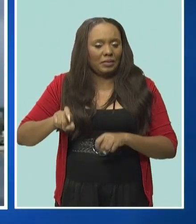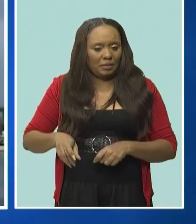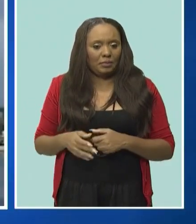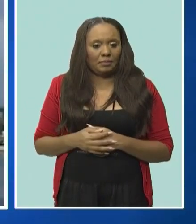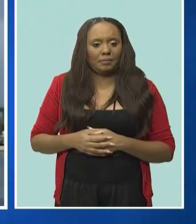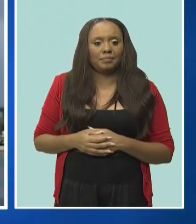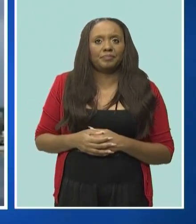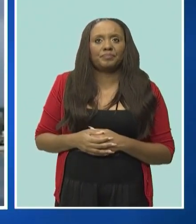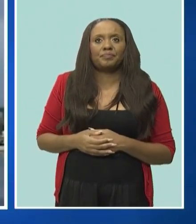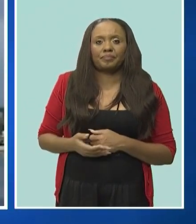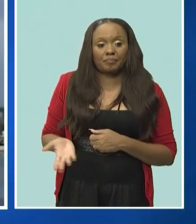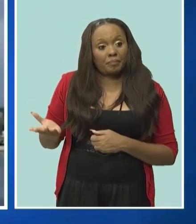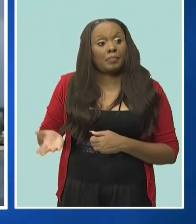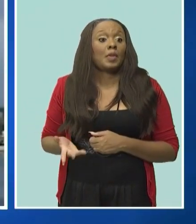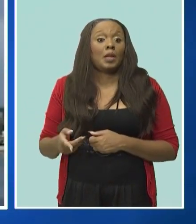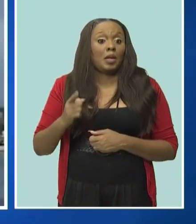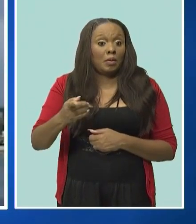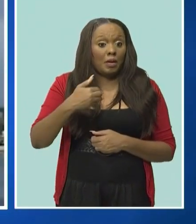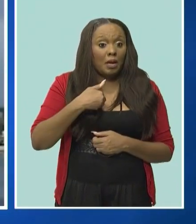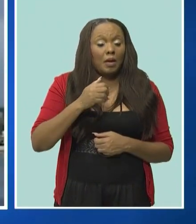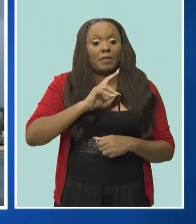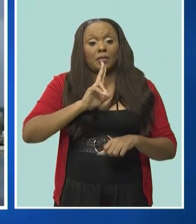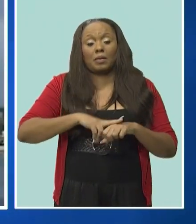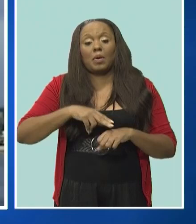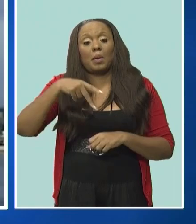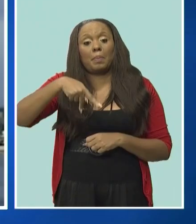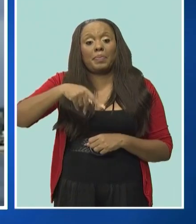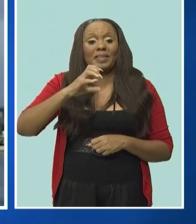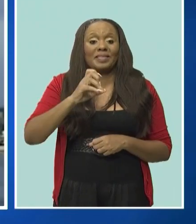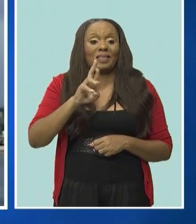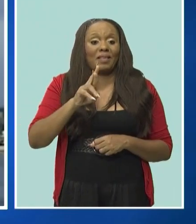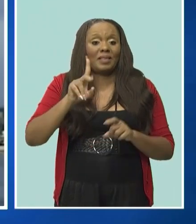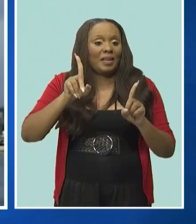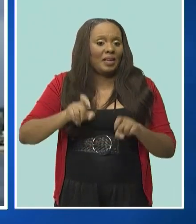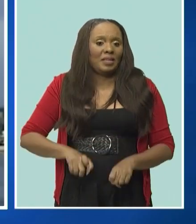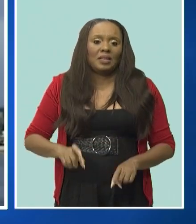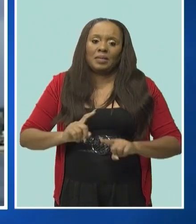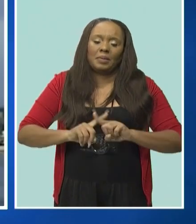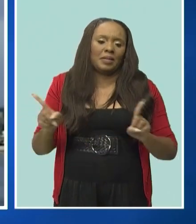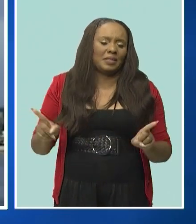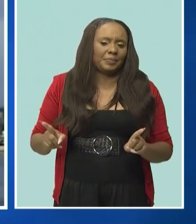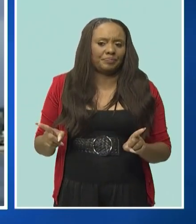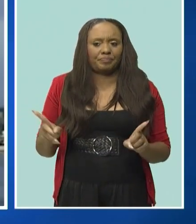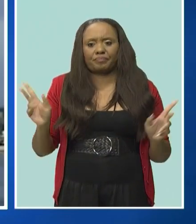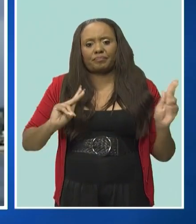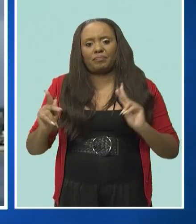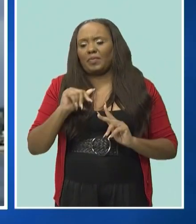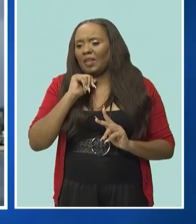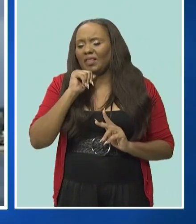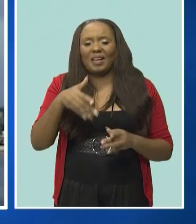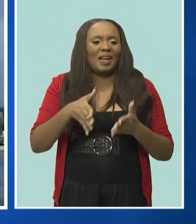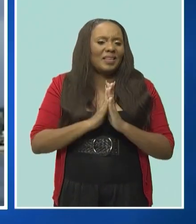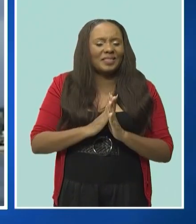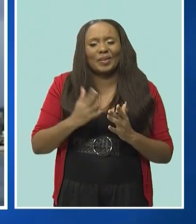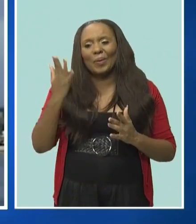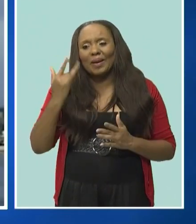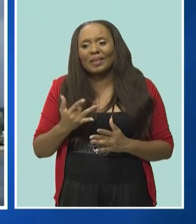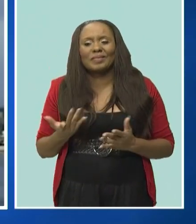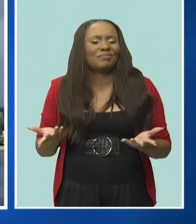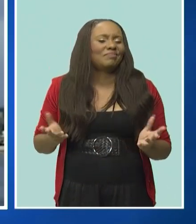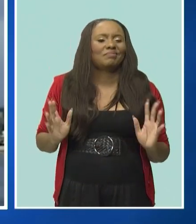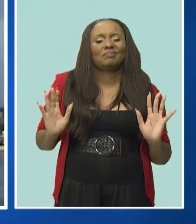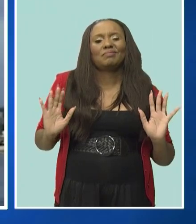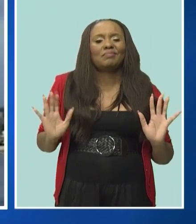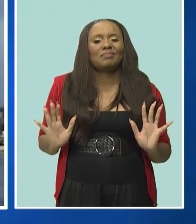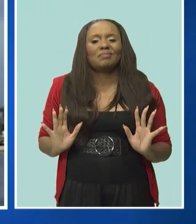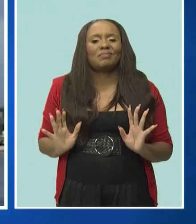is the regular PCR testing. We're not getting much of that. We haven't been getting much of that for months because more and more countries